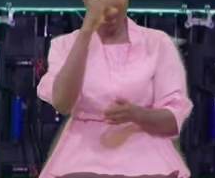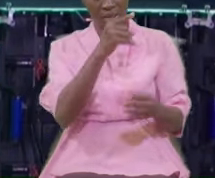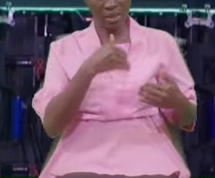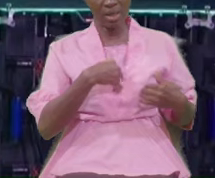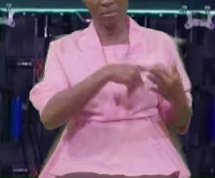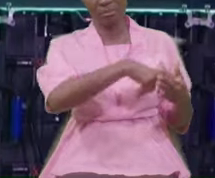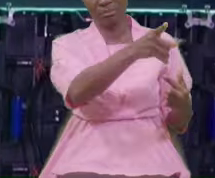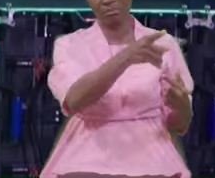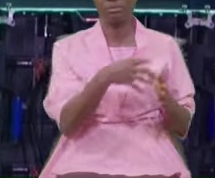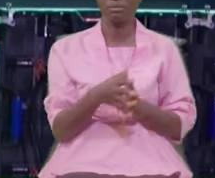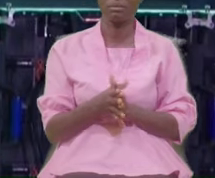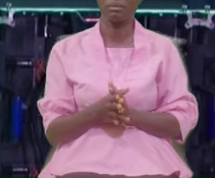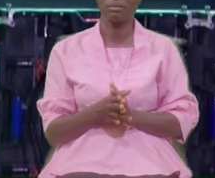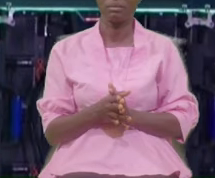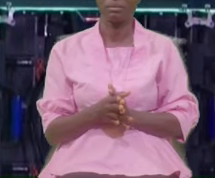awayang